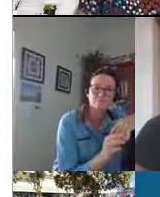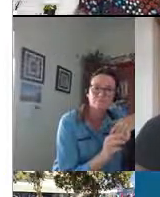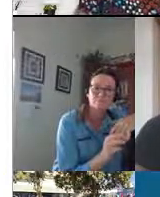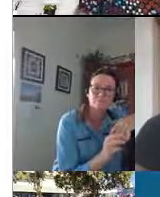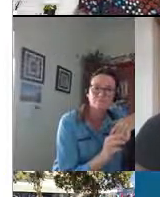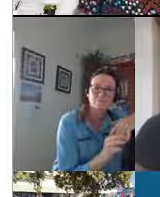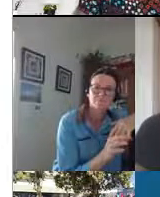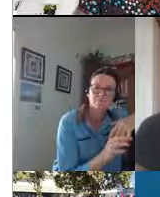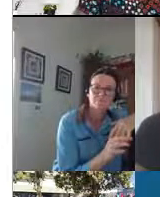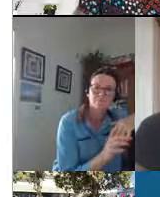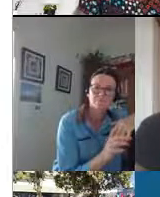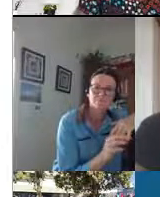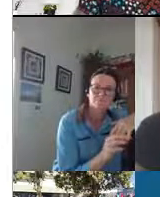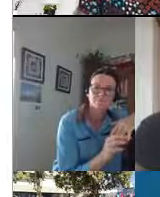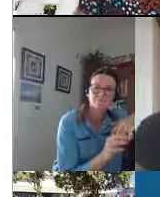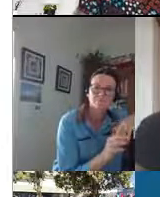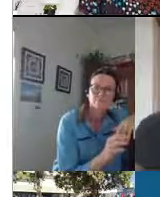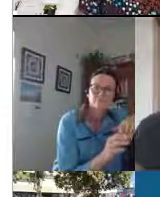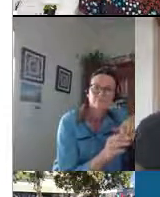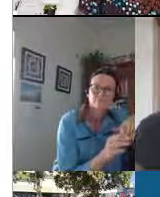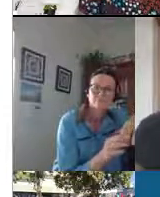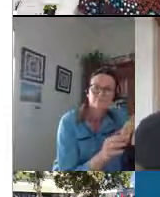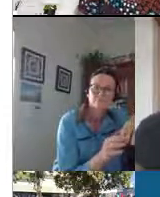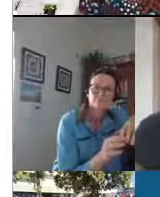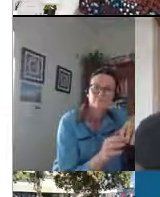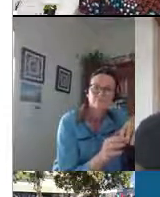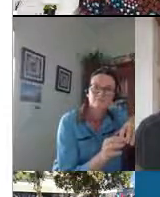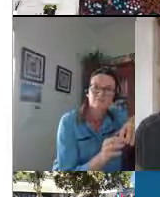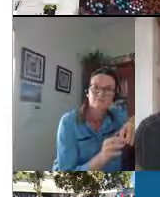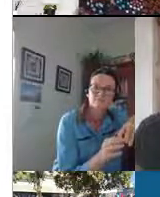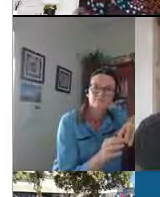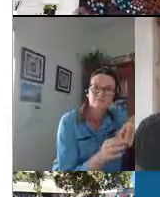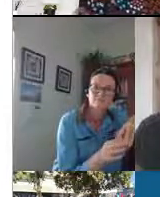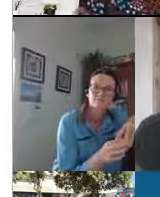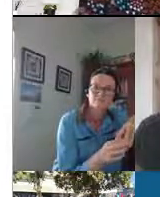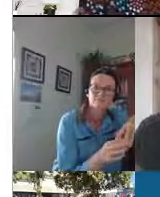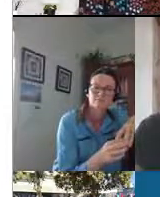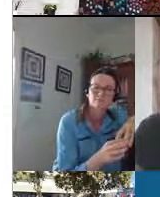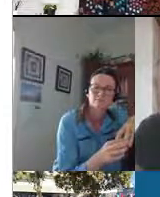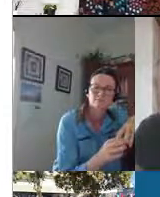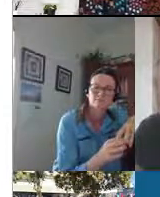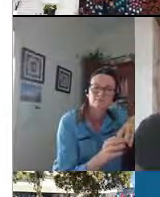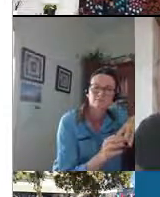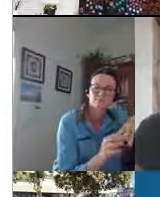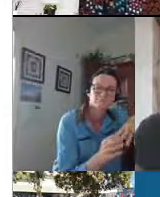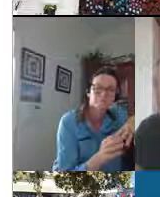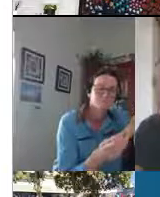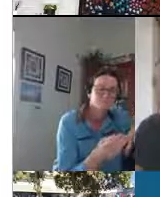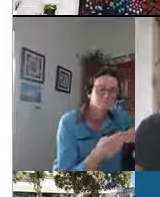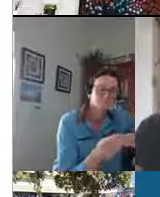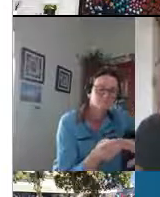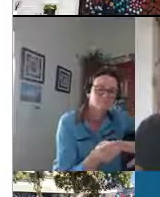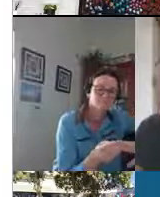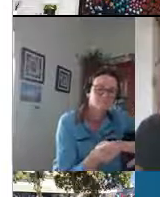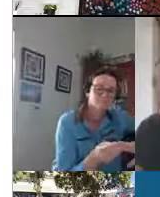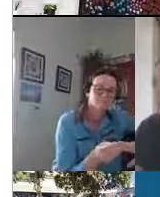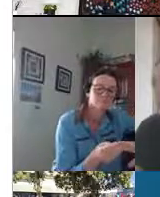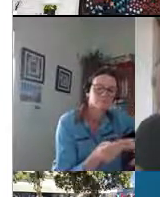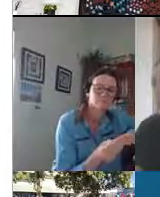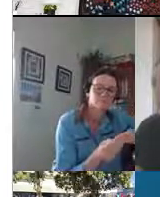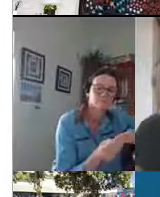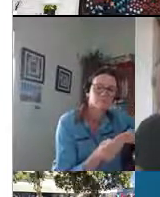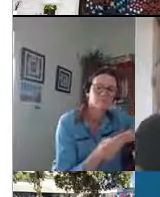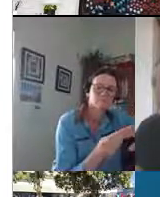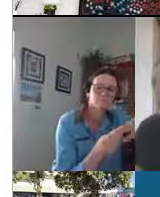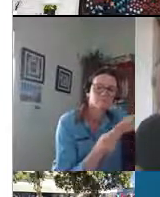and certainly the models we built could manage that. But in each of these scenarios, it was difficult. The Weewar example was